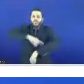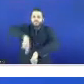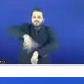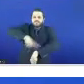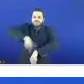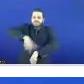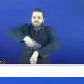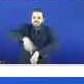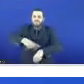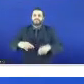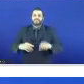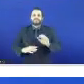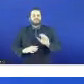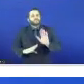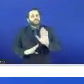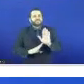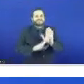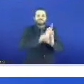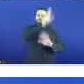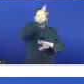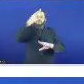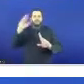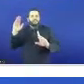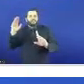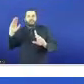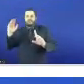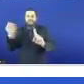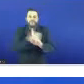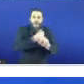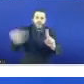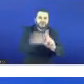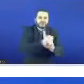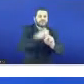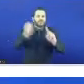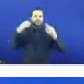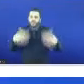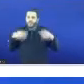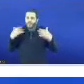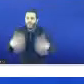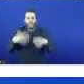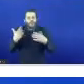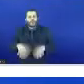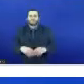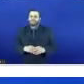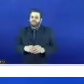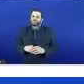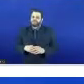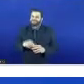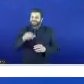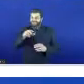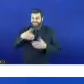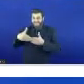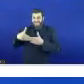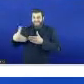pregnancies, inability to get access to health or legal care. And really, we had